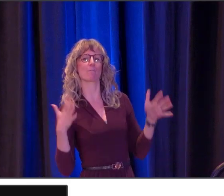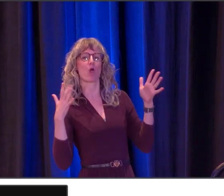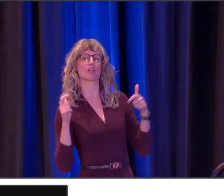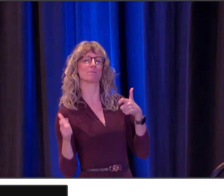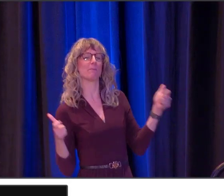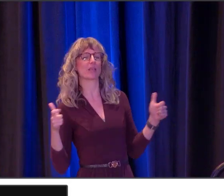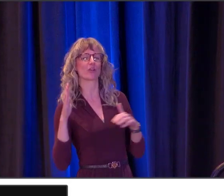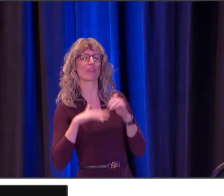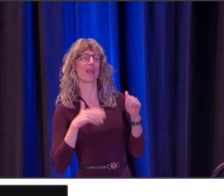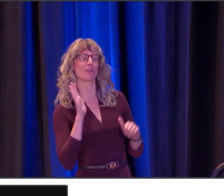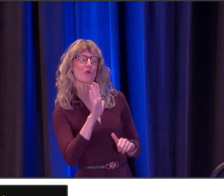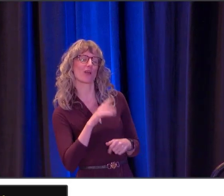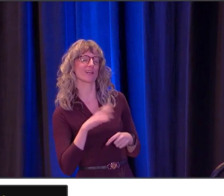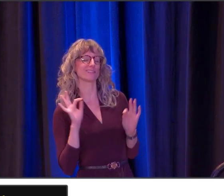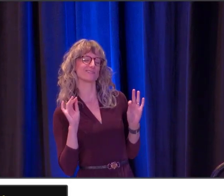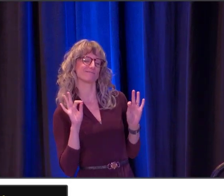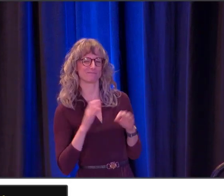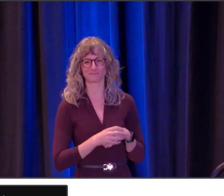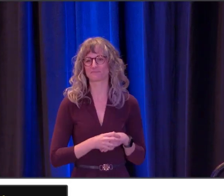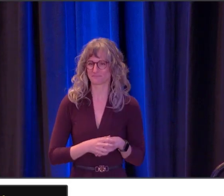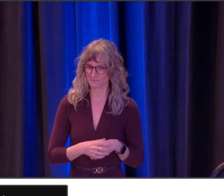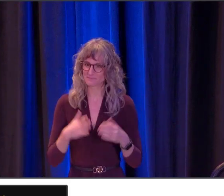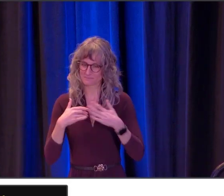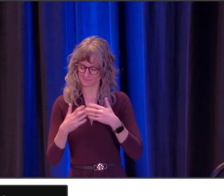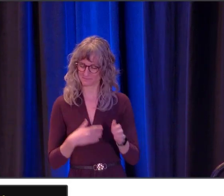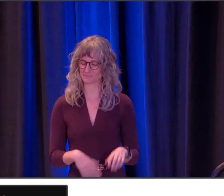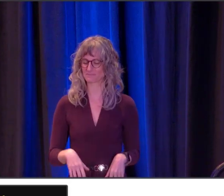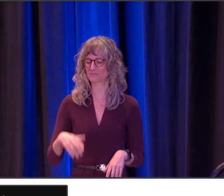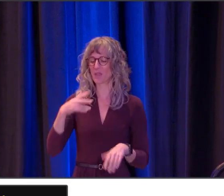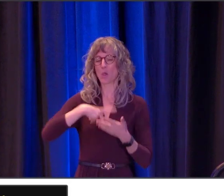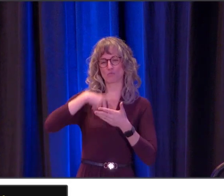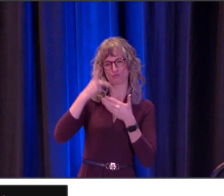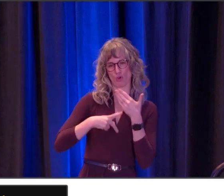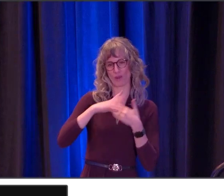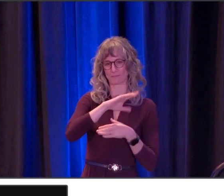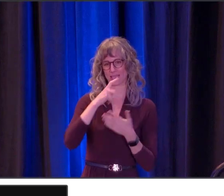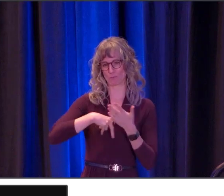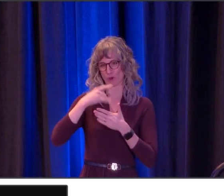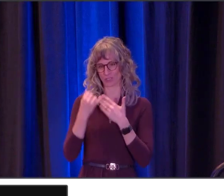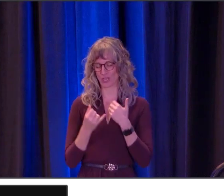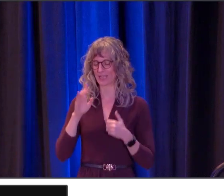Programs and Projects Committee, chaired by Brittany Boyd Chisholm. Yeah.